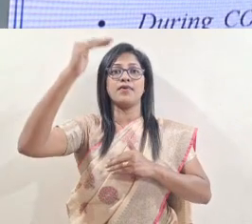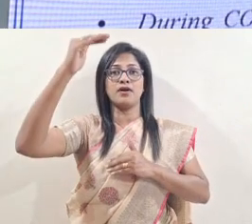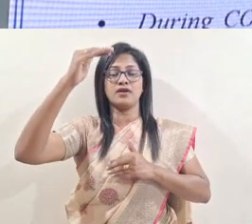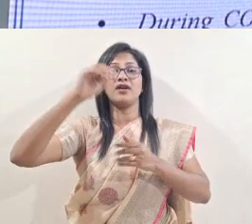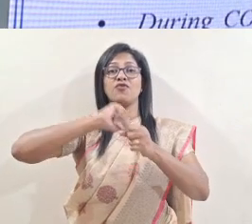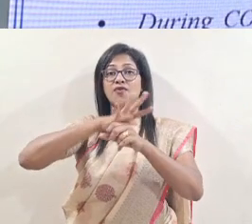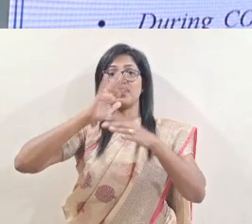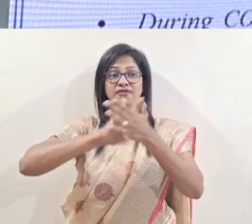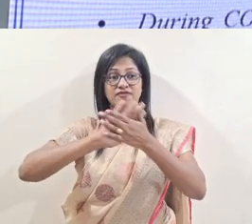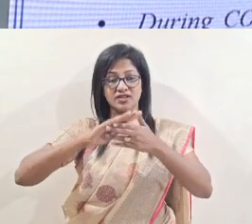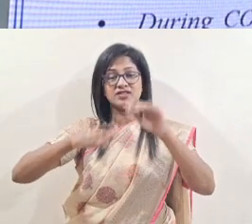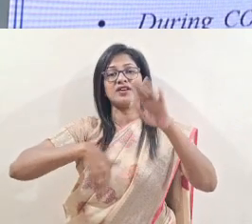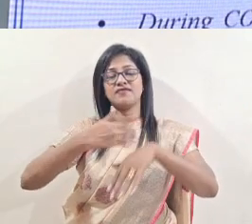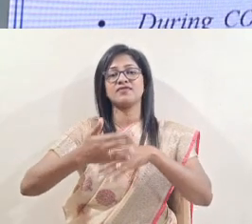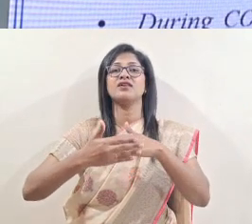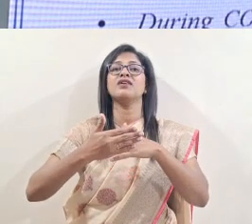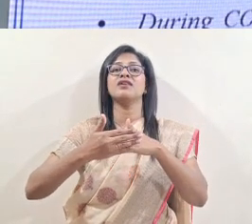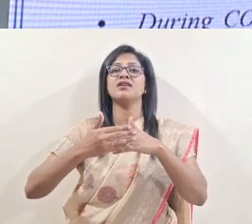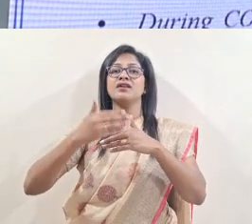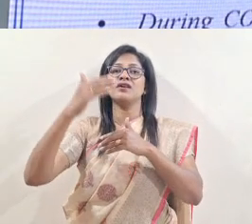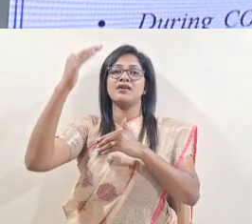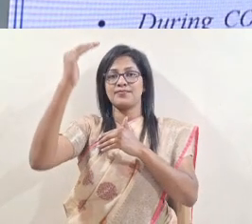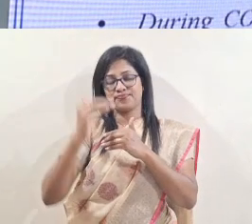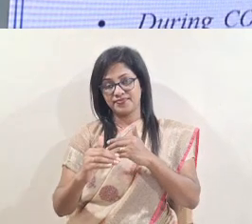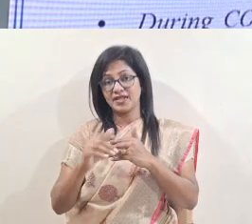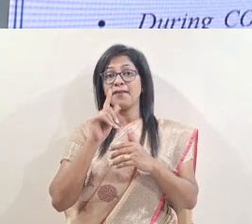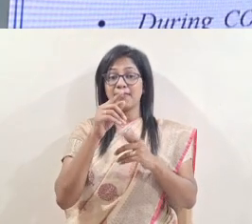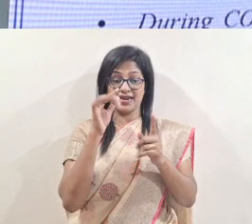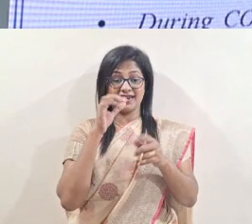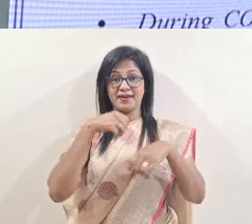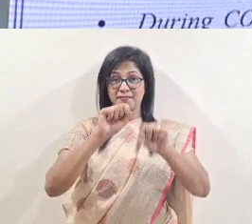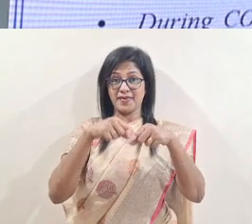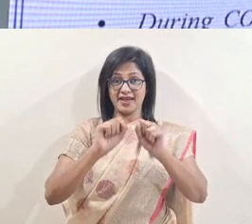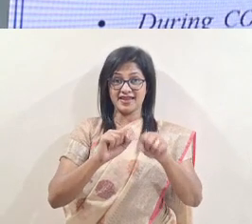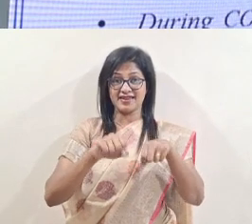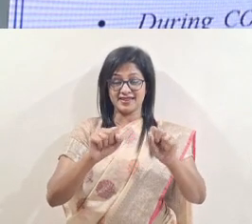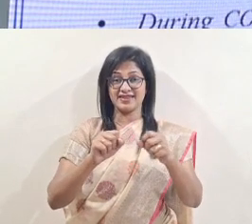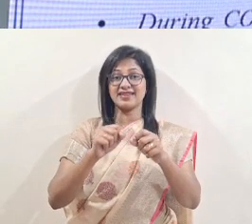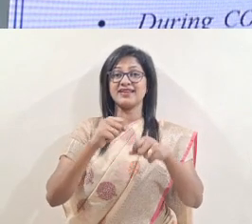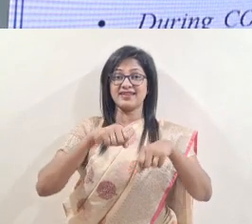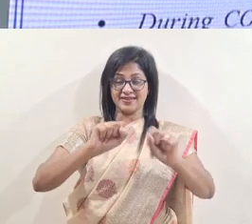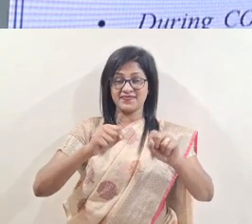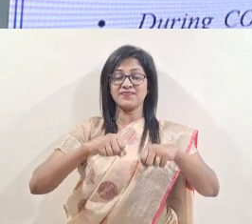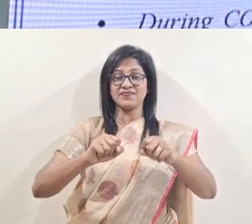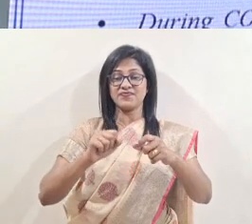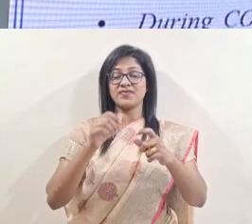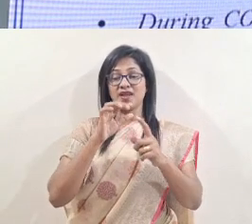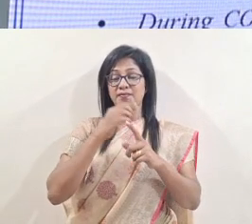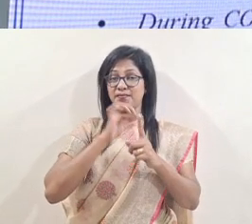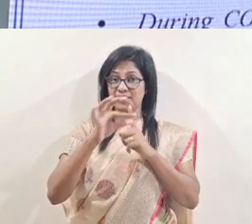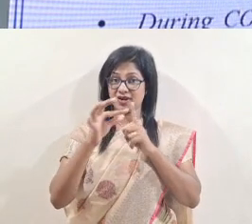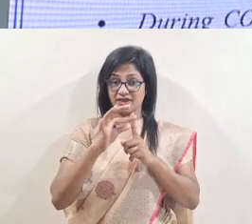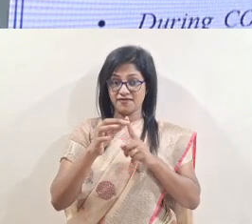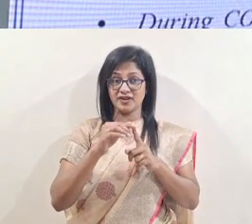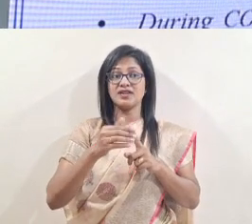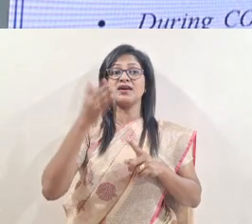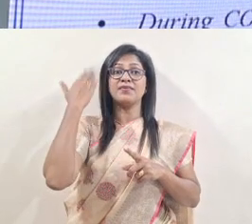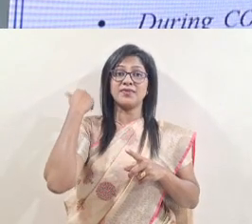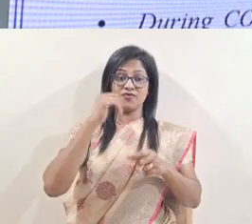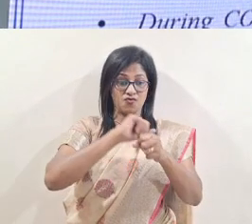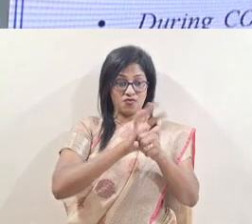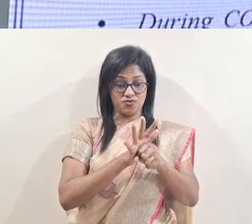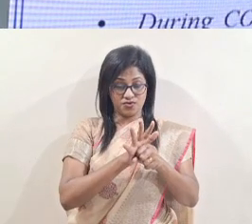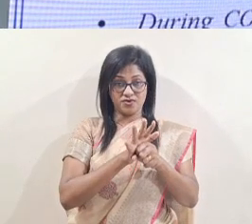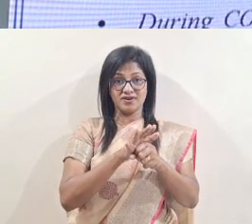for the two-wheeler private vehicles. For two-wheeler private vehicles, we found that there was an increase of 10% during COVID-19.